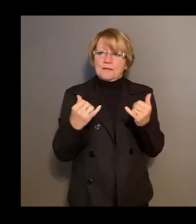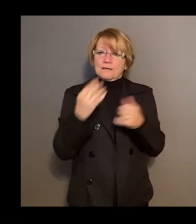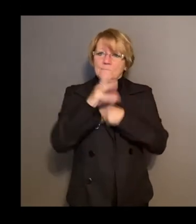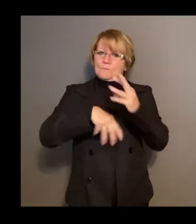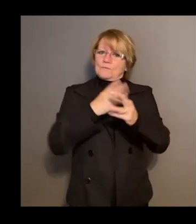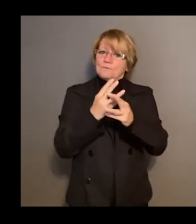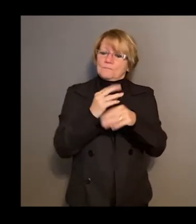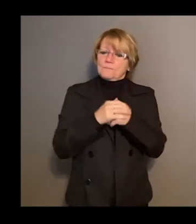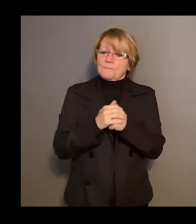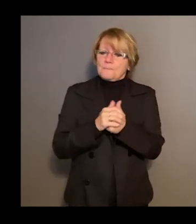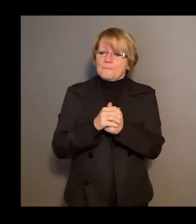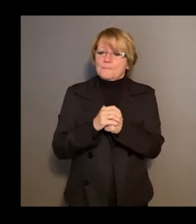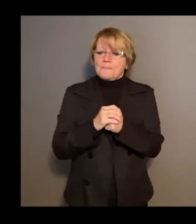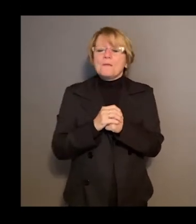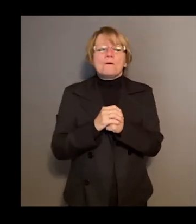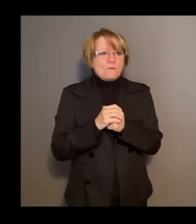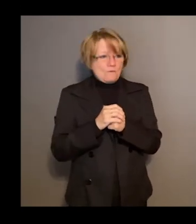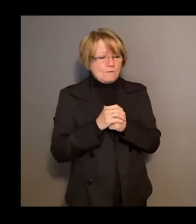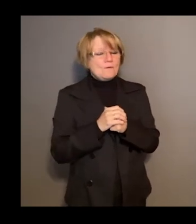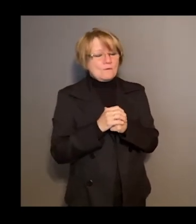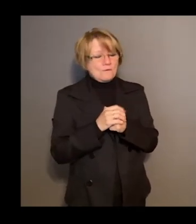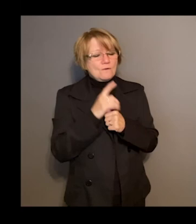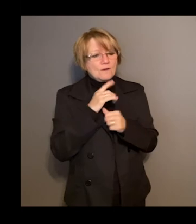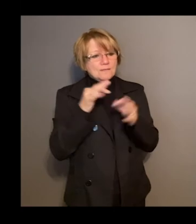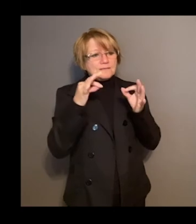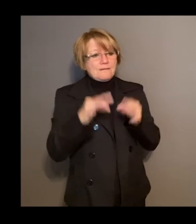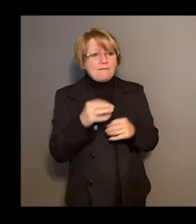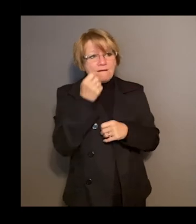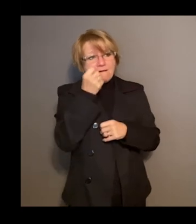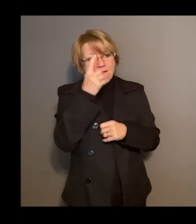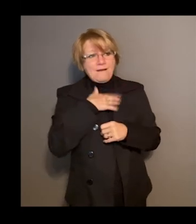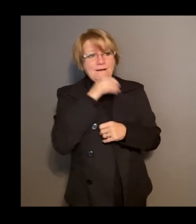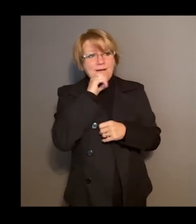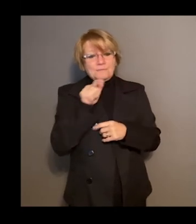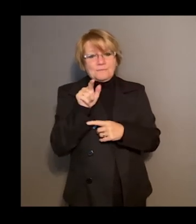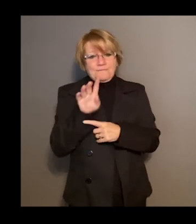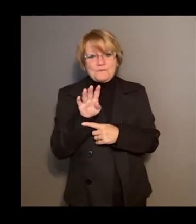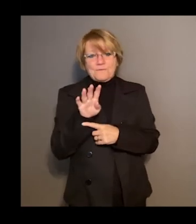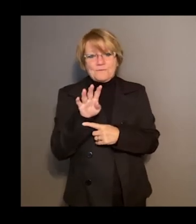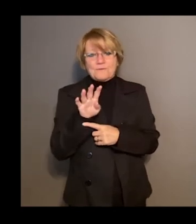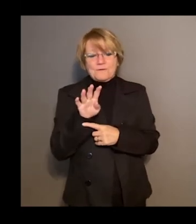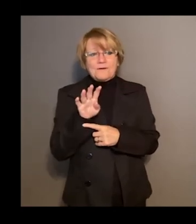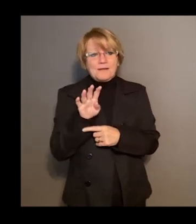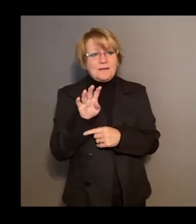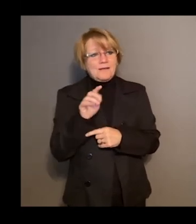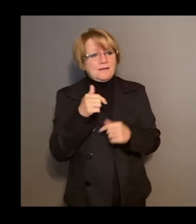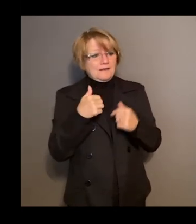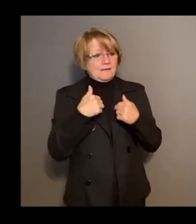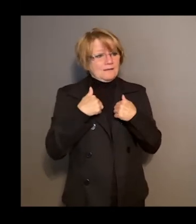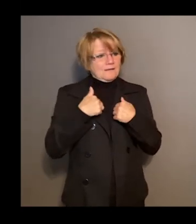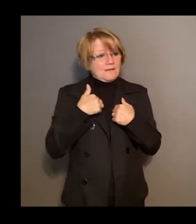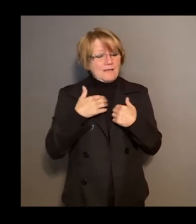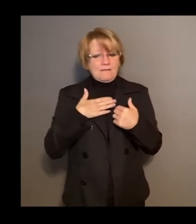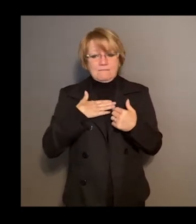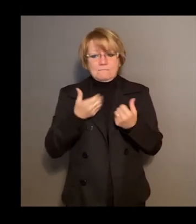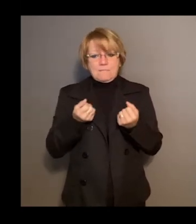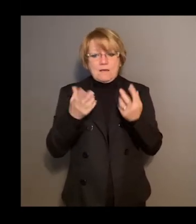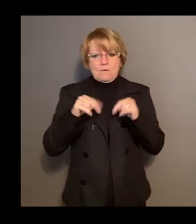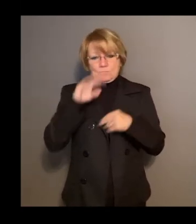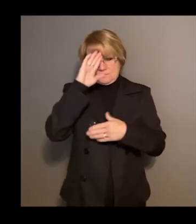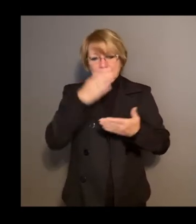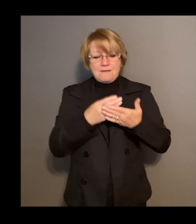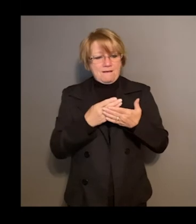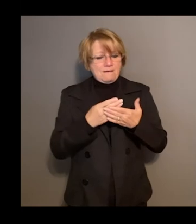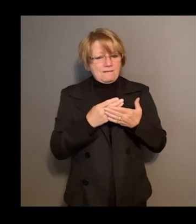today, I would say definitely. Like, and I'm only 24, so it's like with me having my